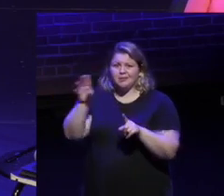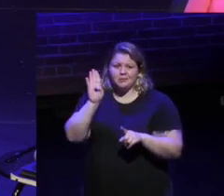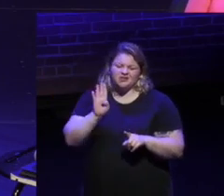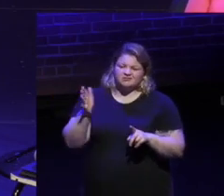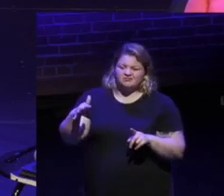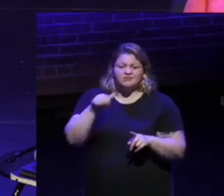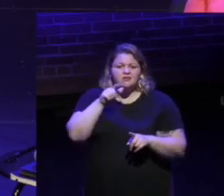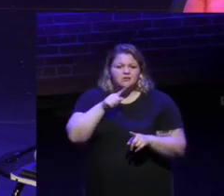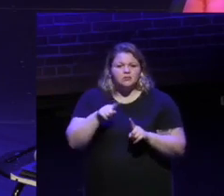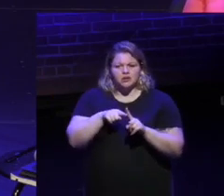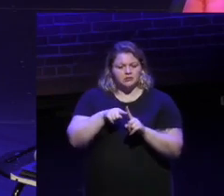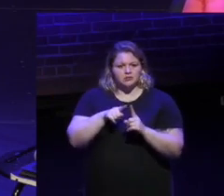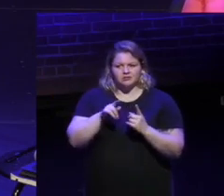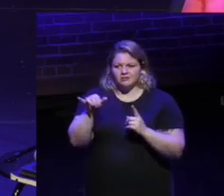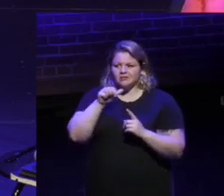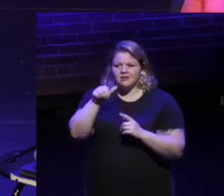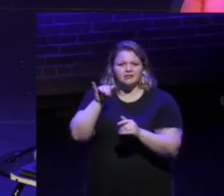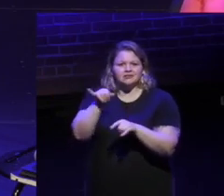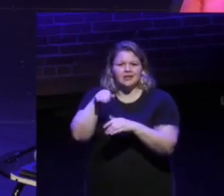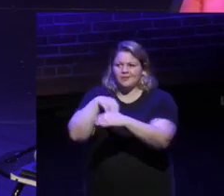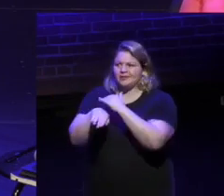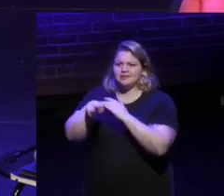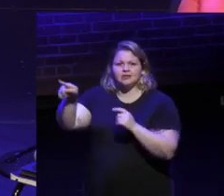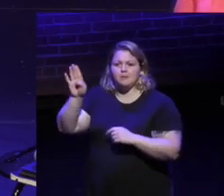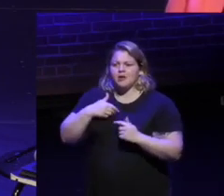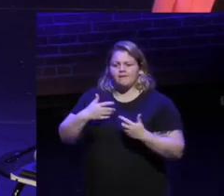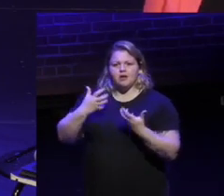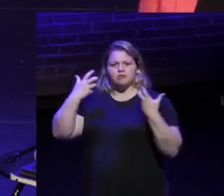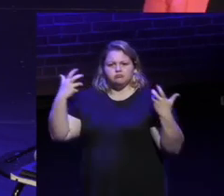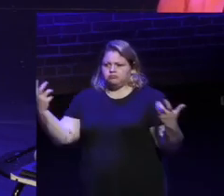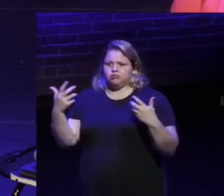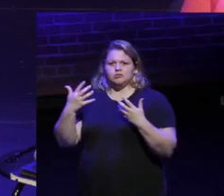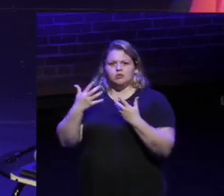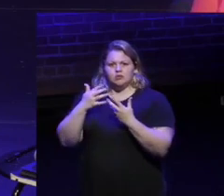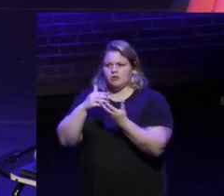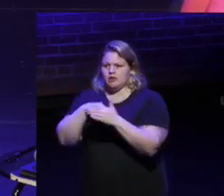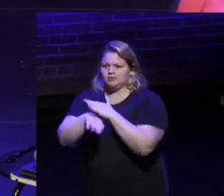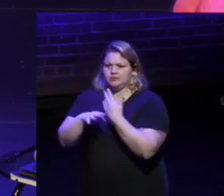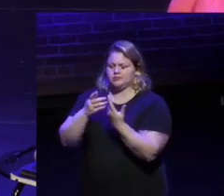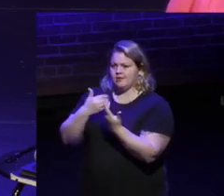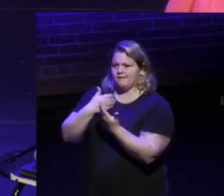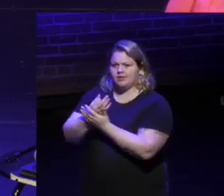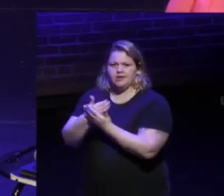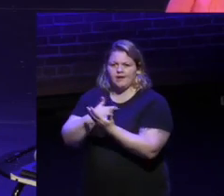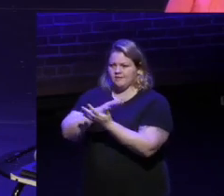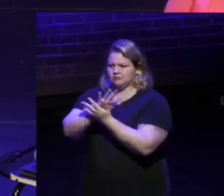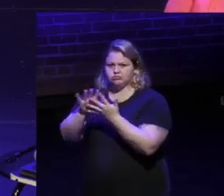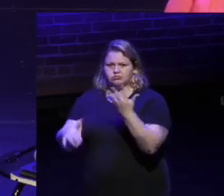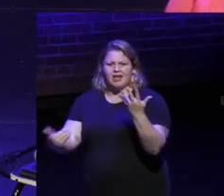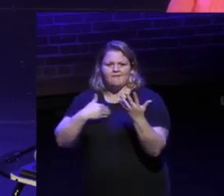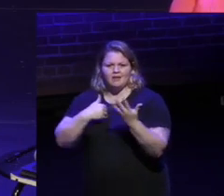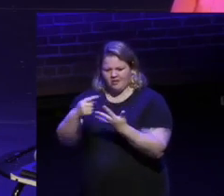of institutions as there are in the city of Boston. And of course, obviously, communities within Boston don't have the same